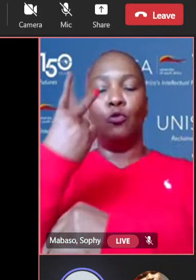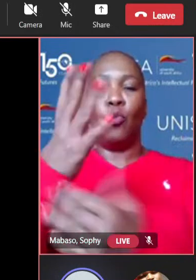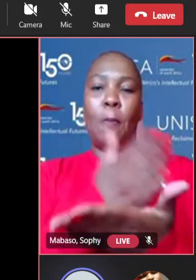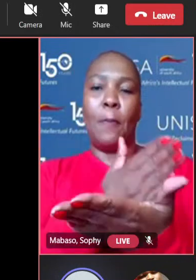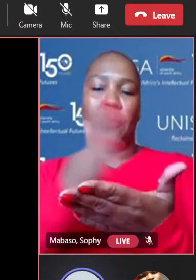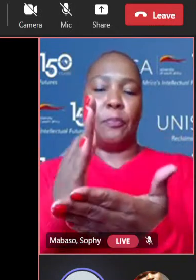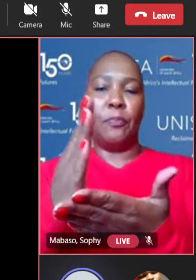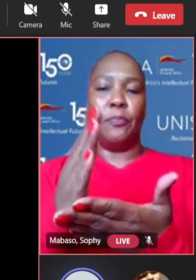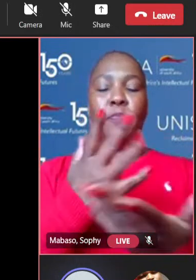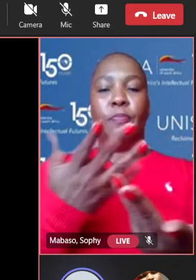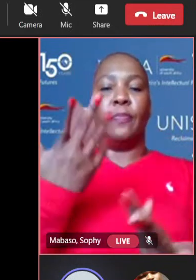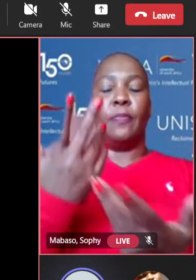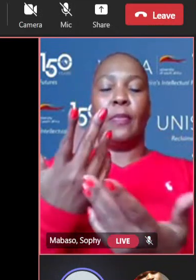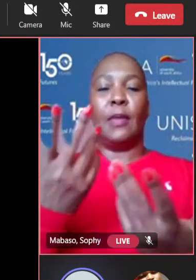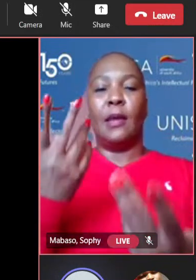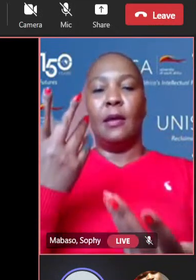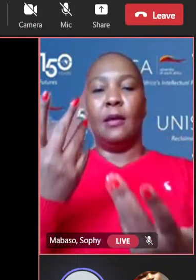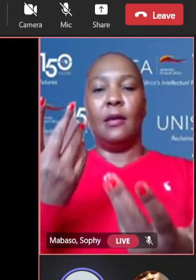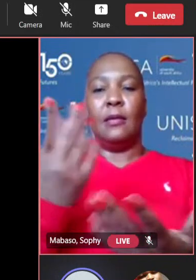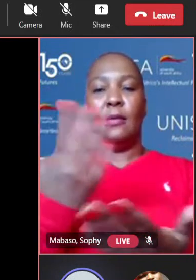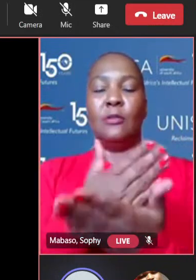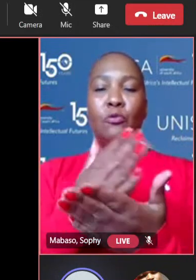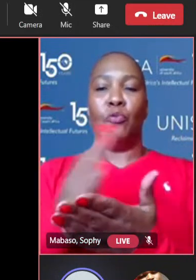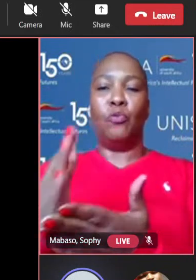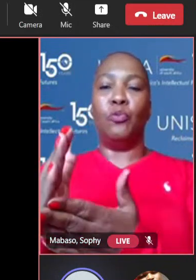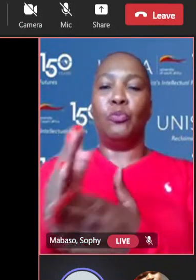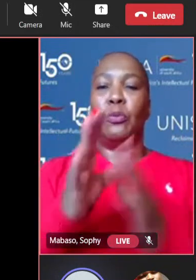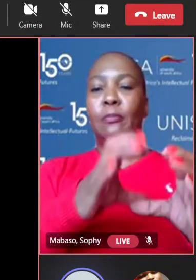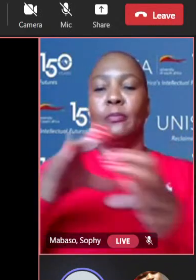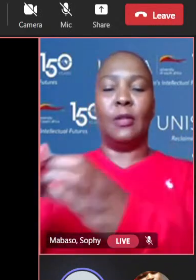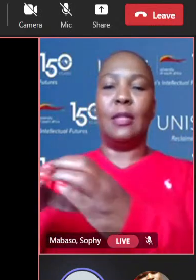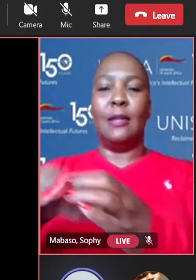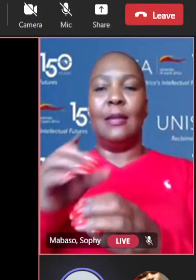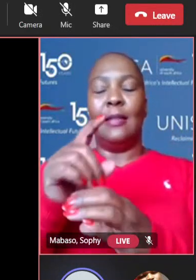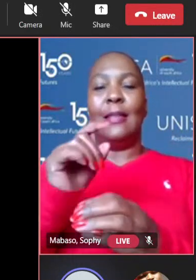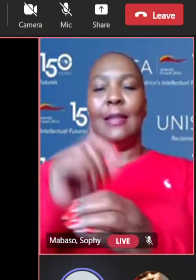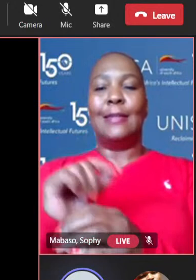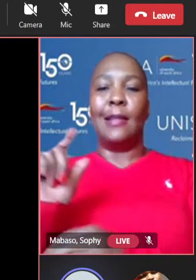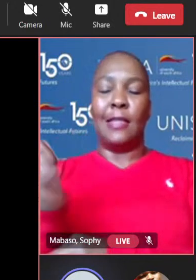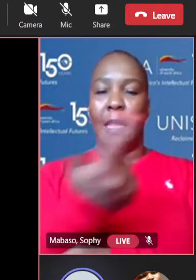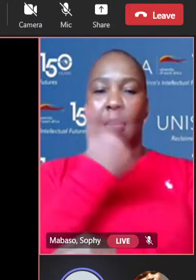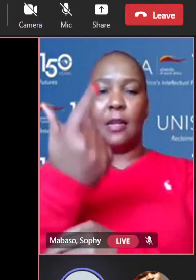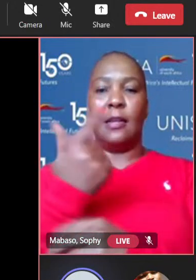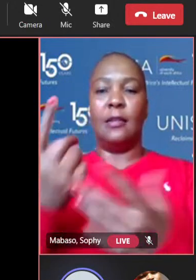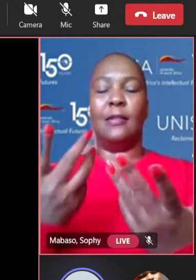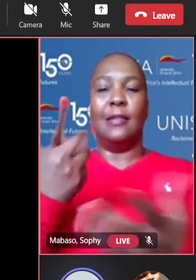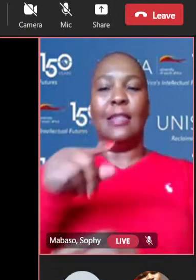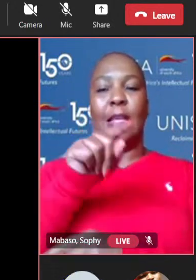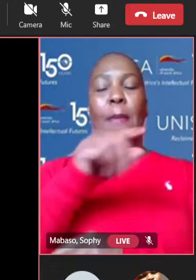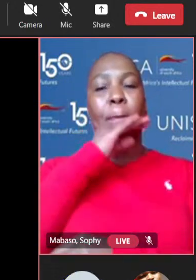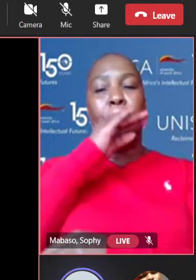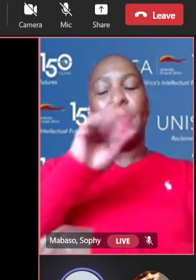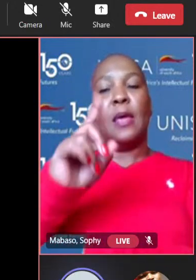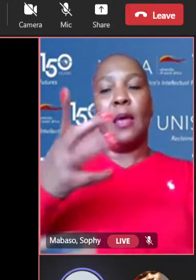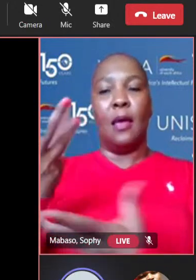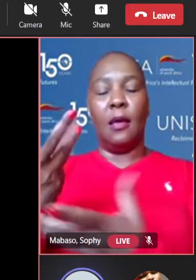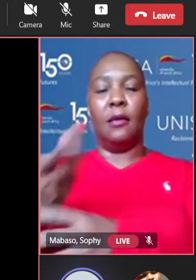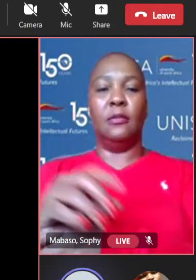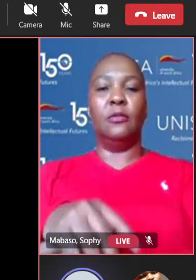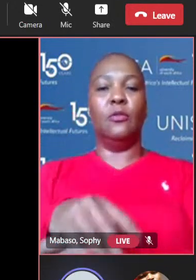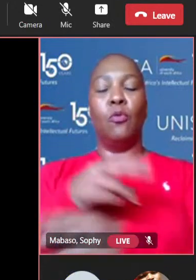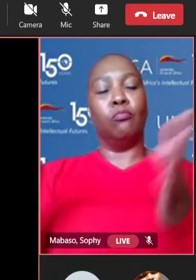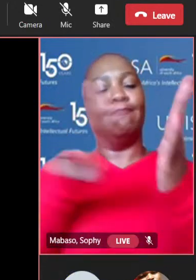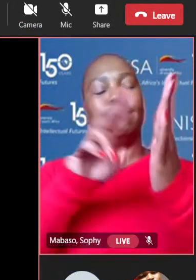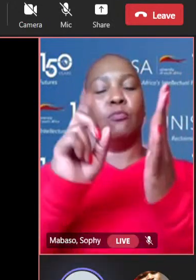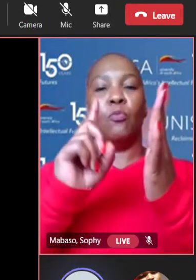two sections. There is a generic training. The generic training here, we're looking at